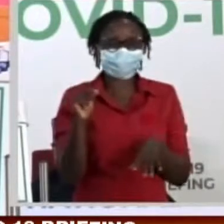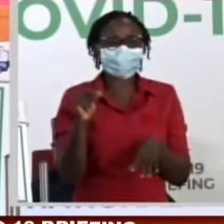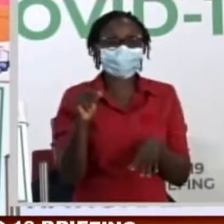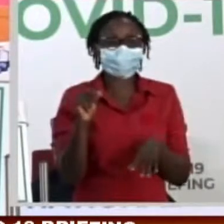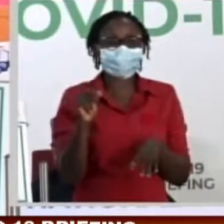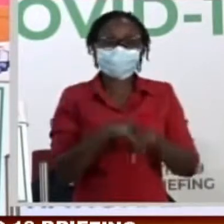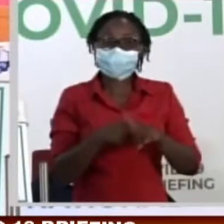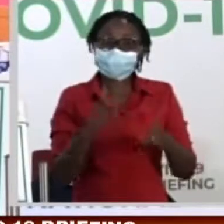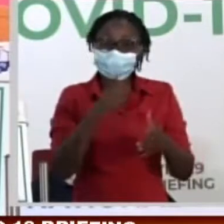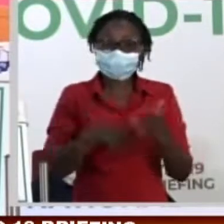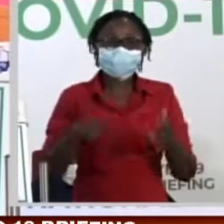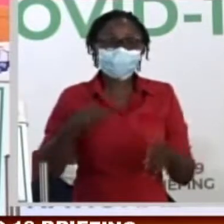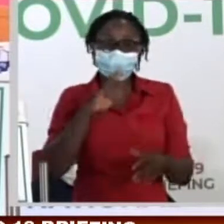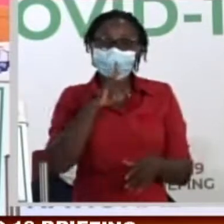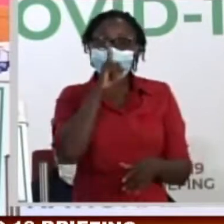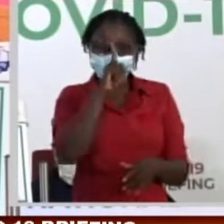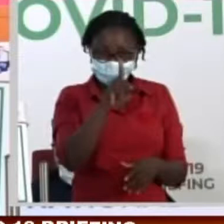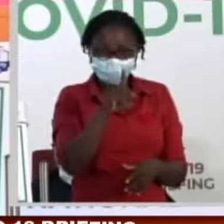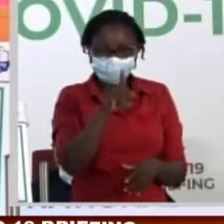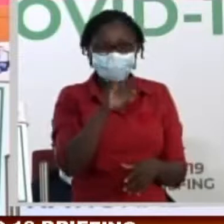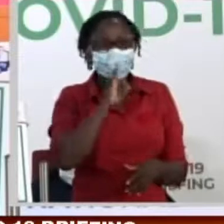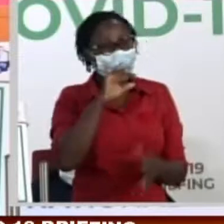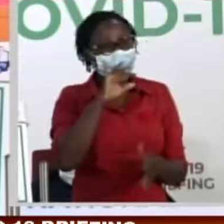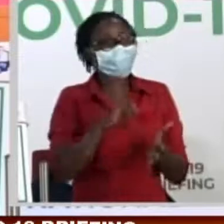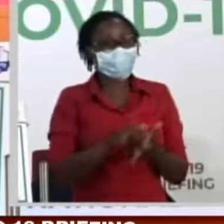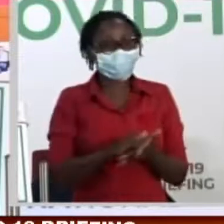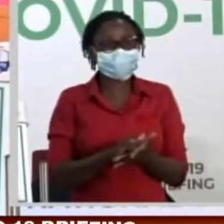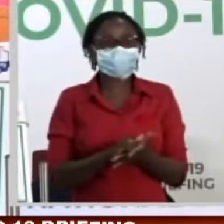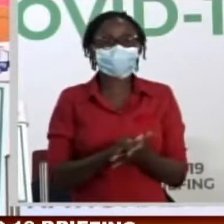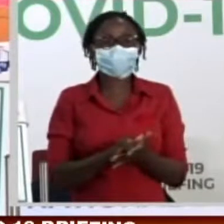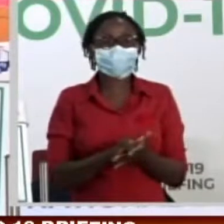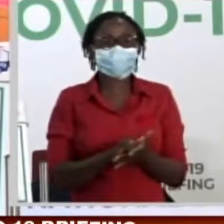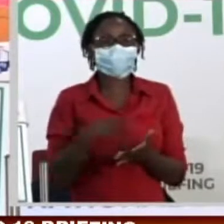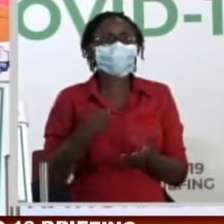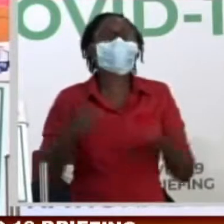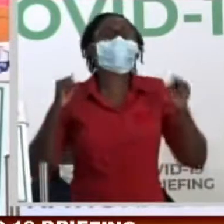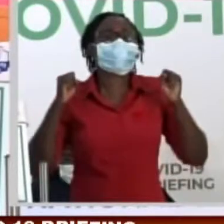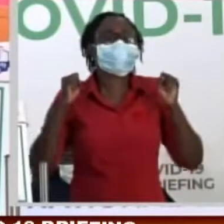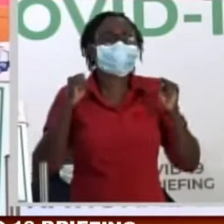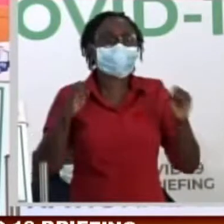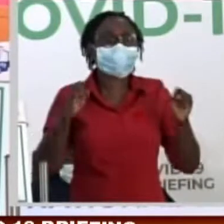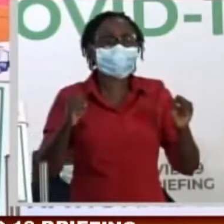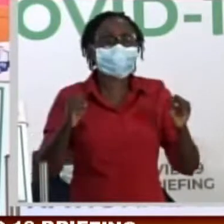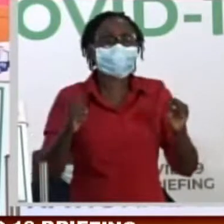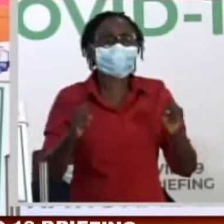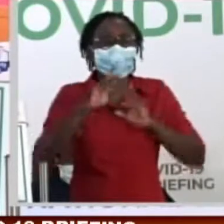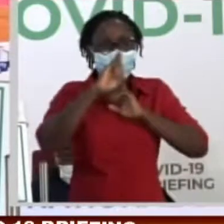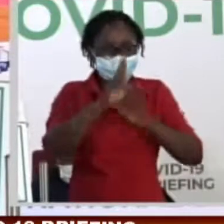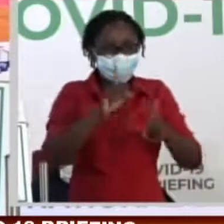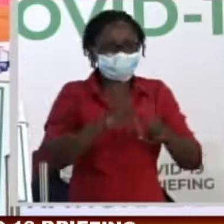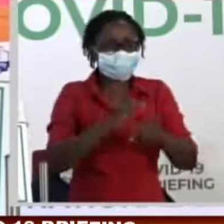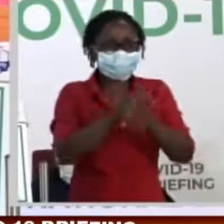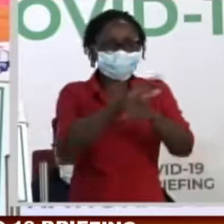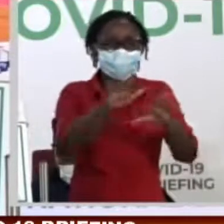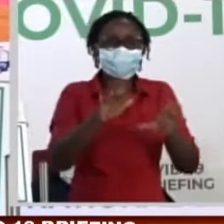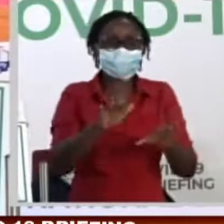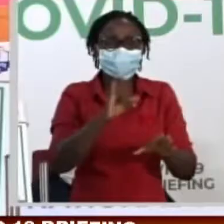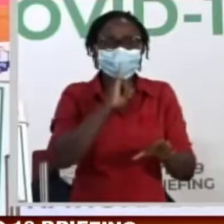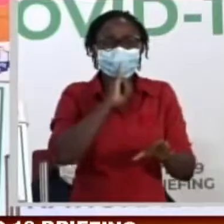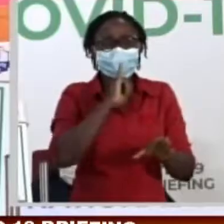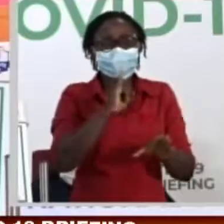But what we are sure of so far is that a strong response to COVID-19 is